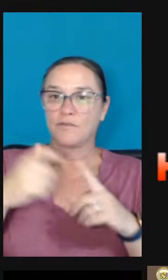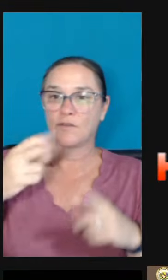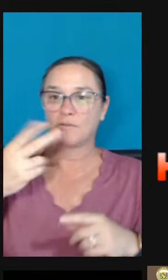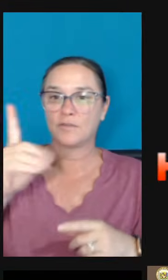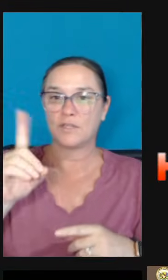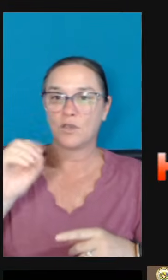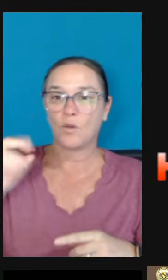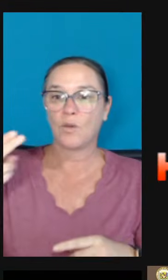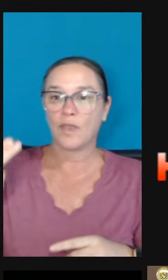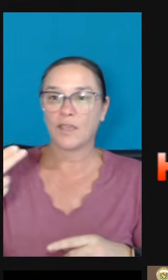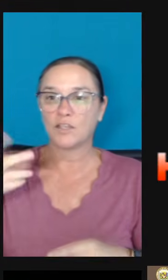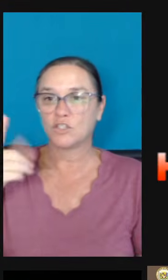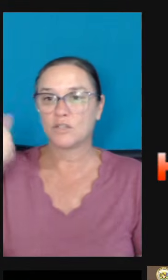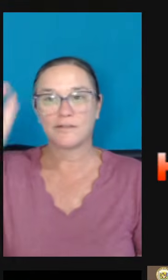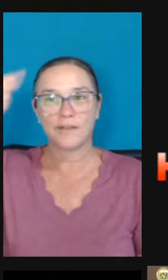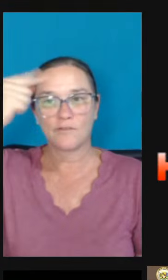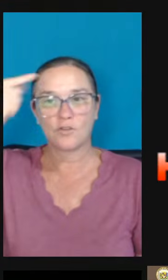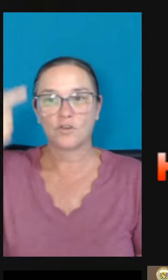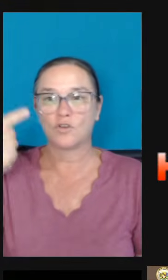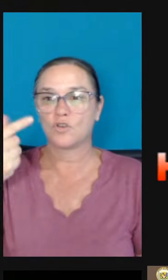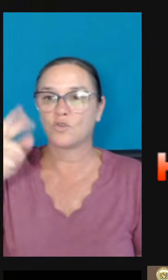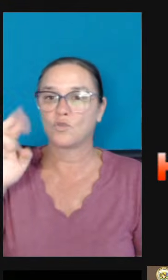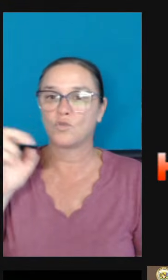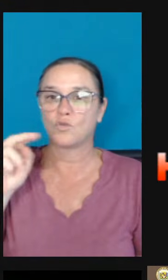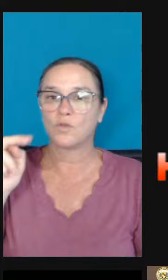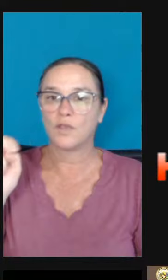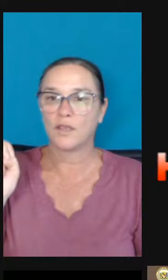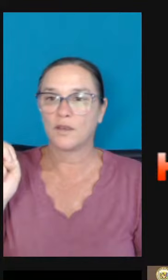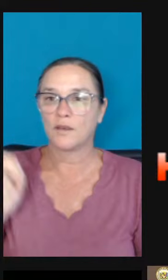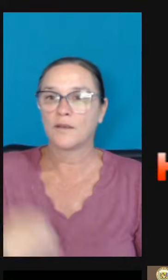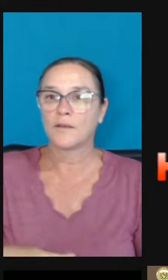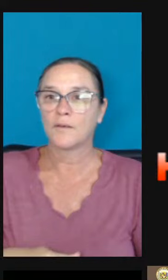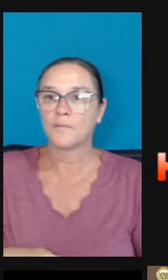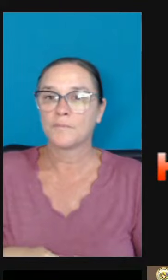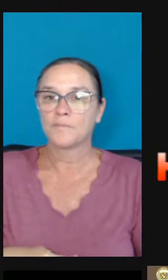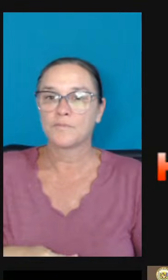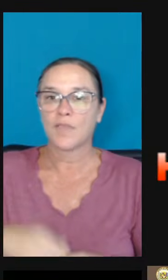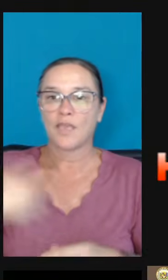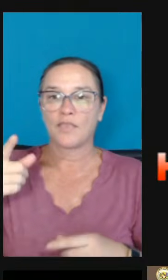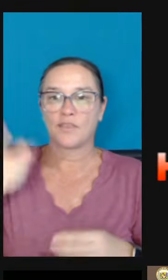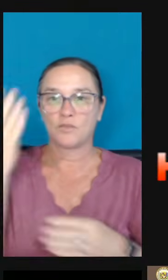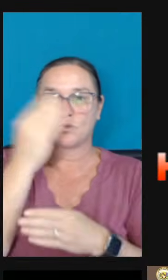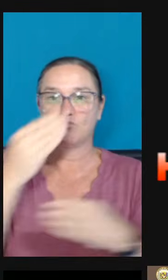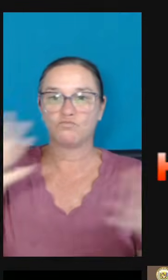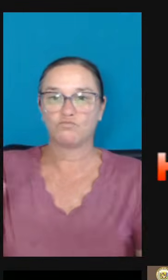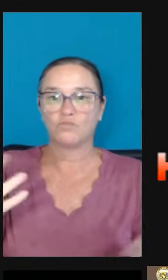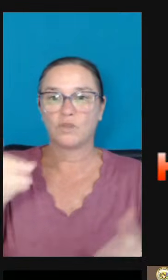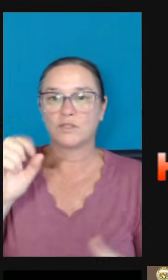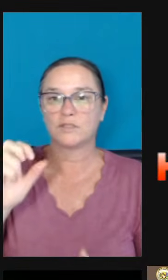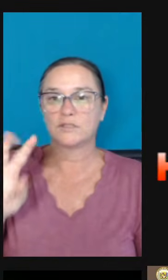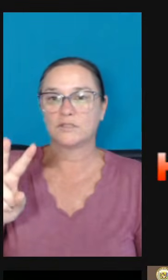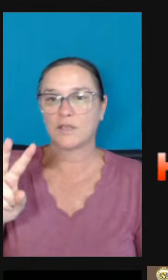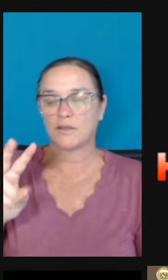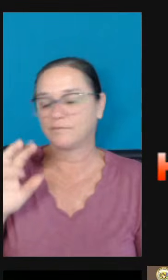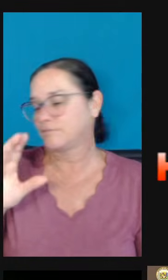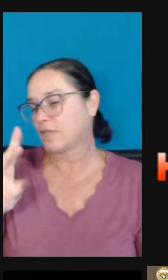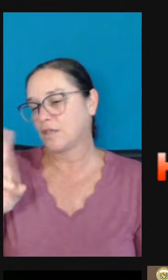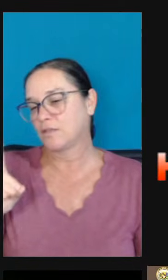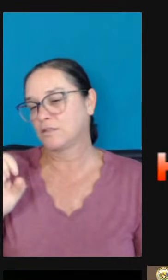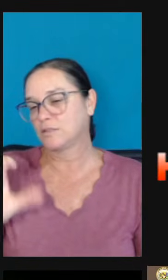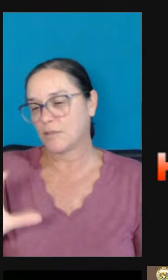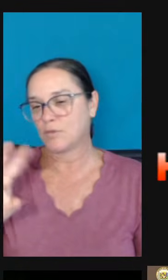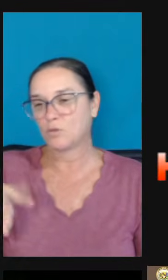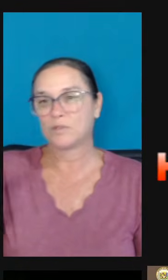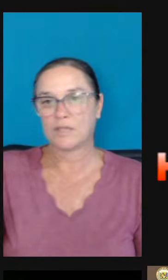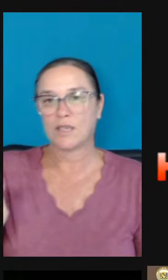Green, was released December 22nd, 2025. And at the